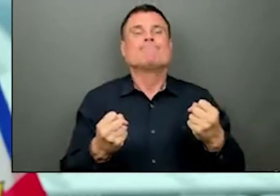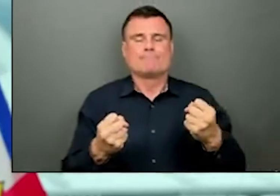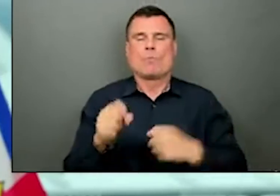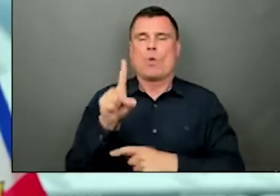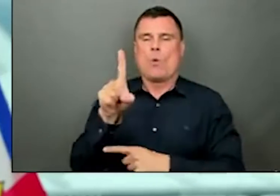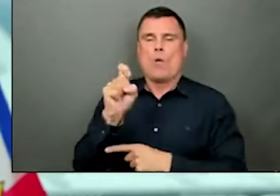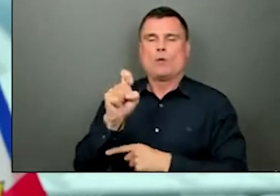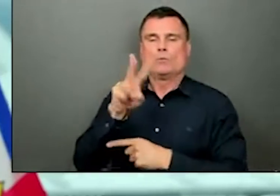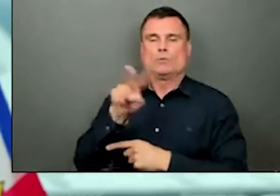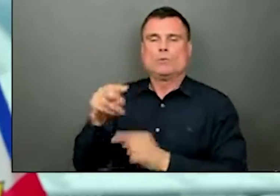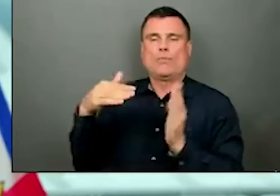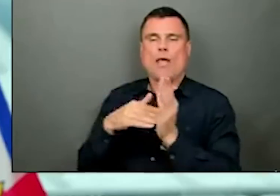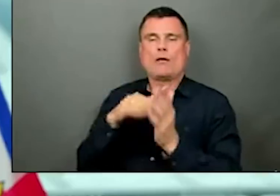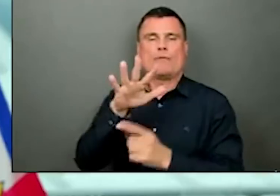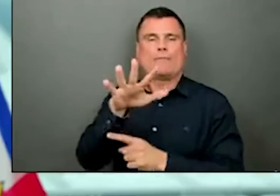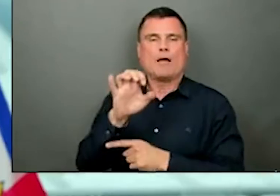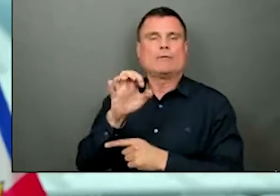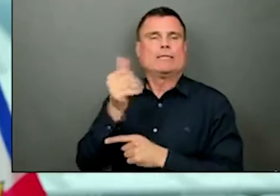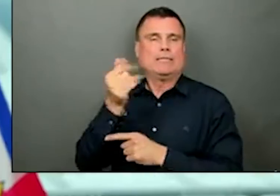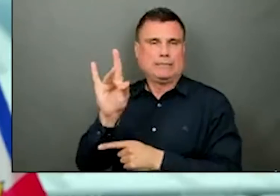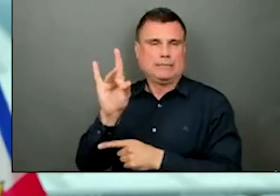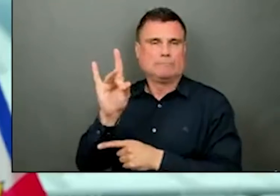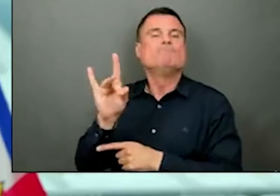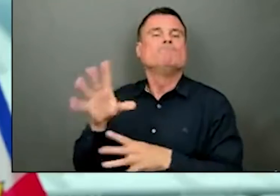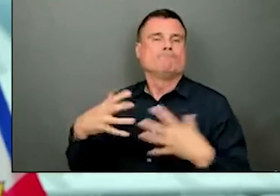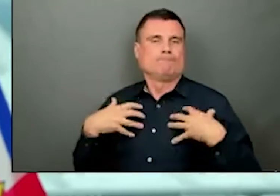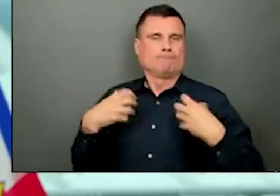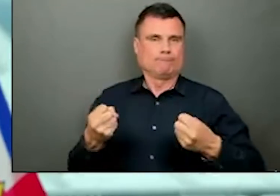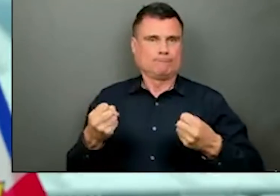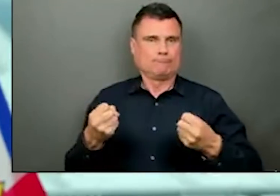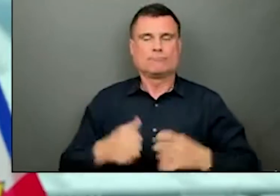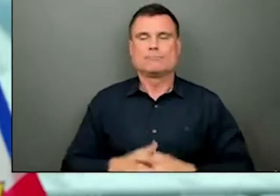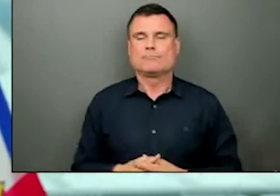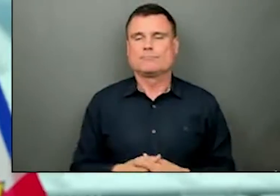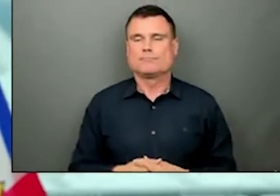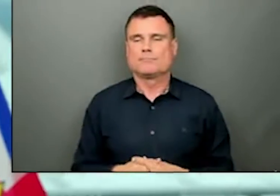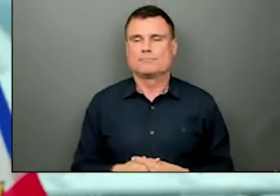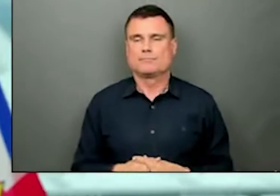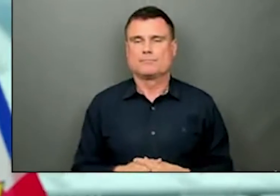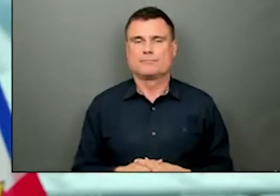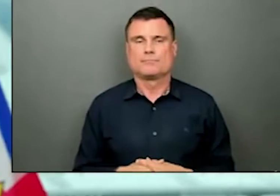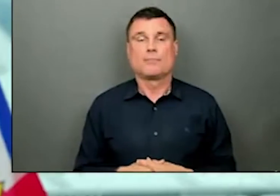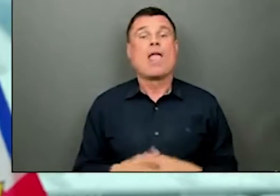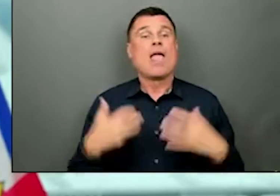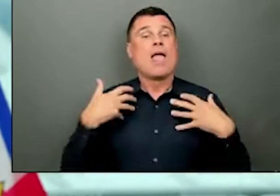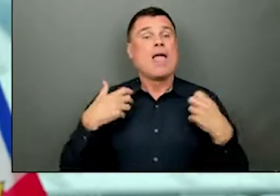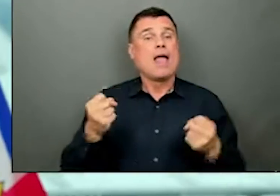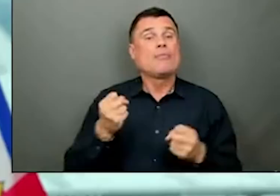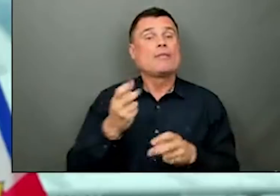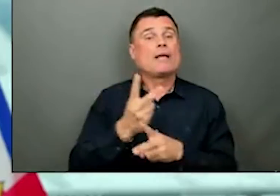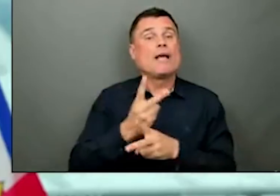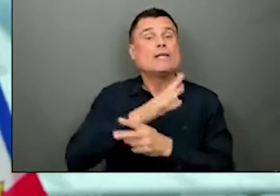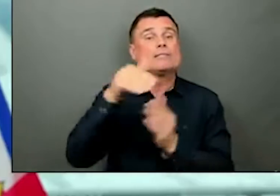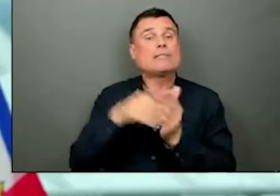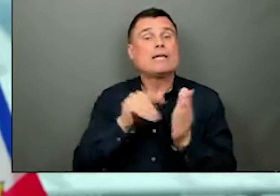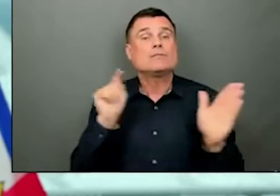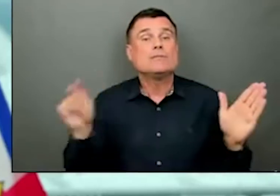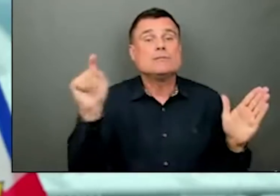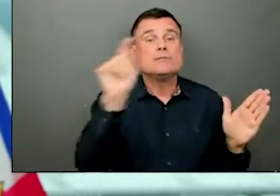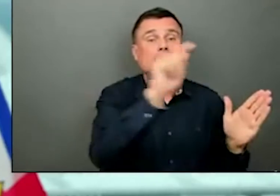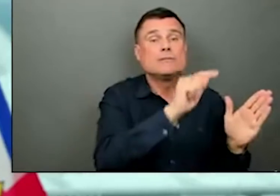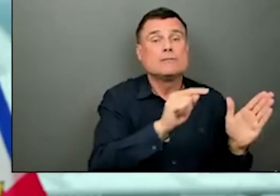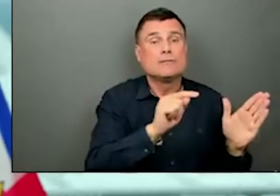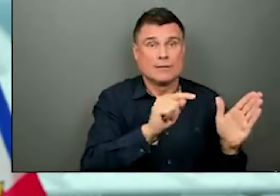The 2 outbreaks that we've had at the Prince Rupert Regional Hospital and at Abbotsford Regional Hospital have now been declared